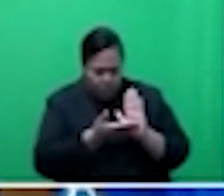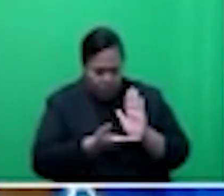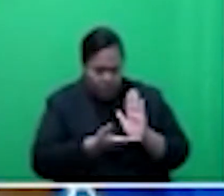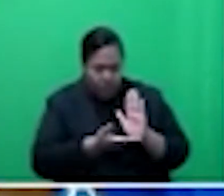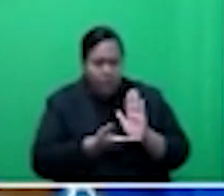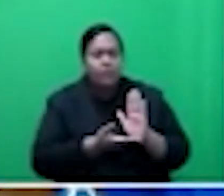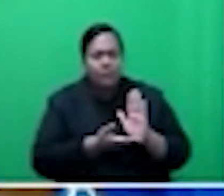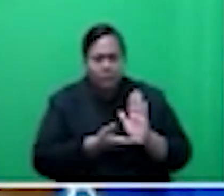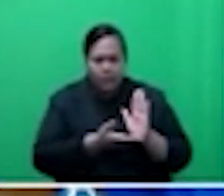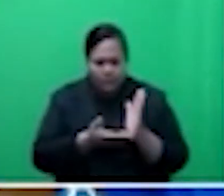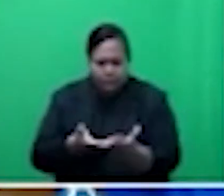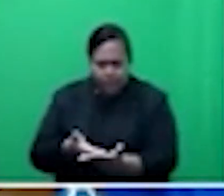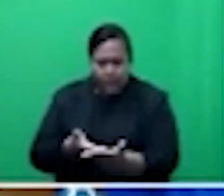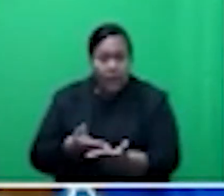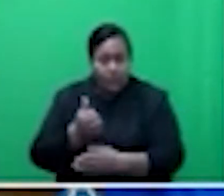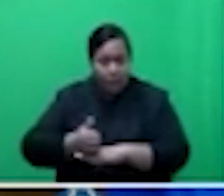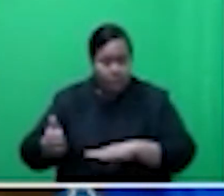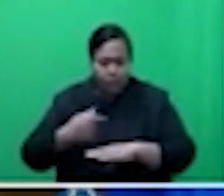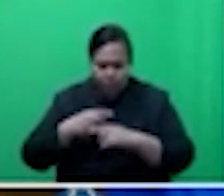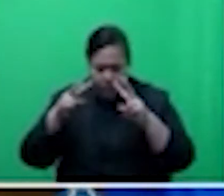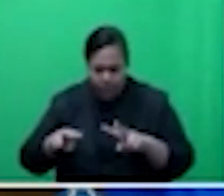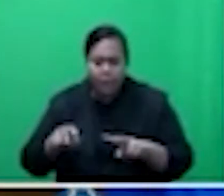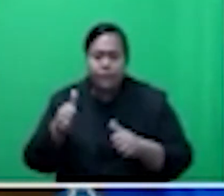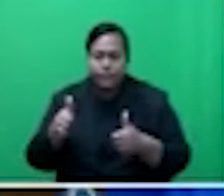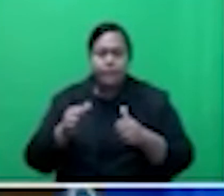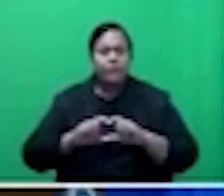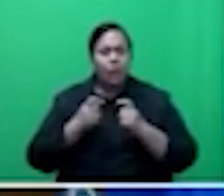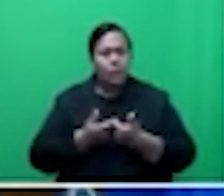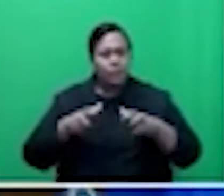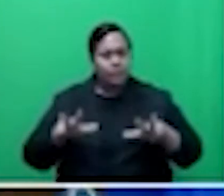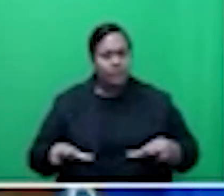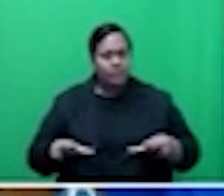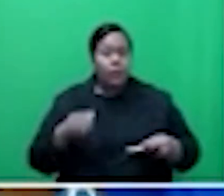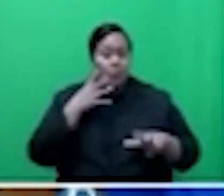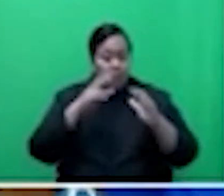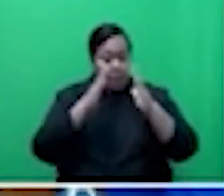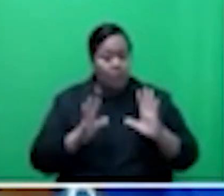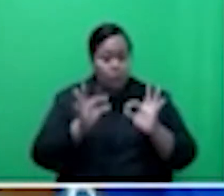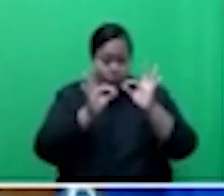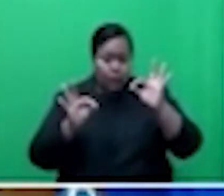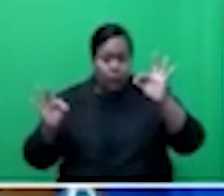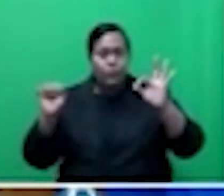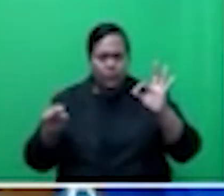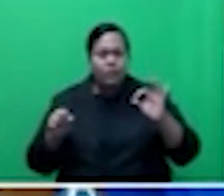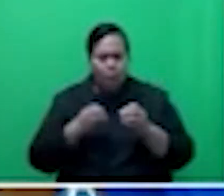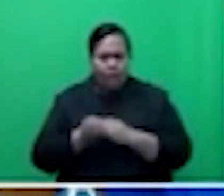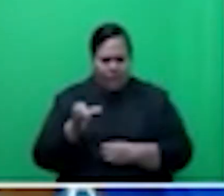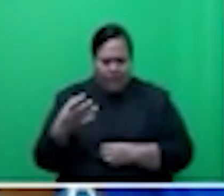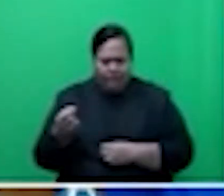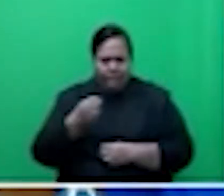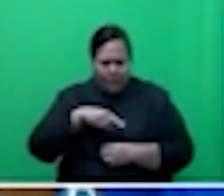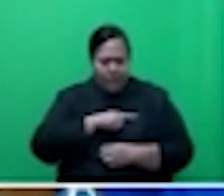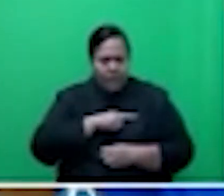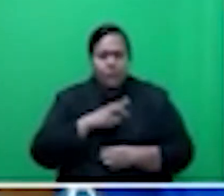obviously, EFL also has its set standards. At the same time, when the house wiring is done, our own officers also inspect. But now that will all be